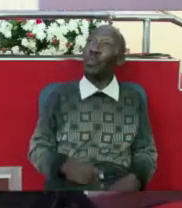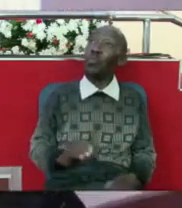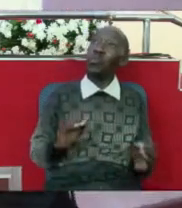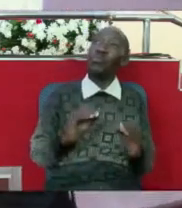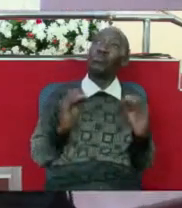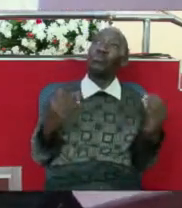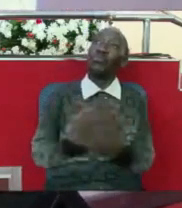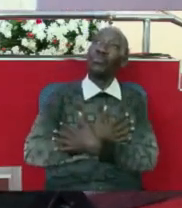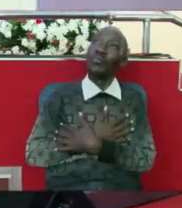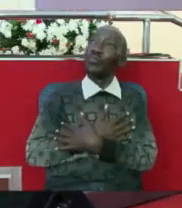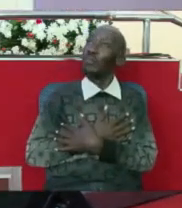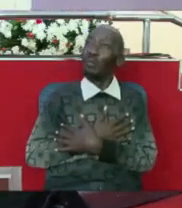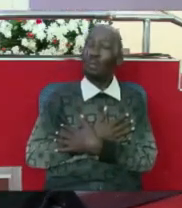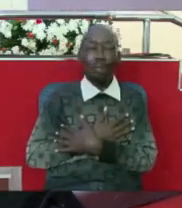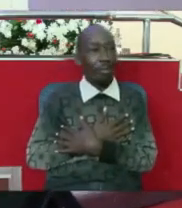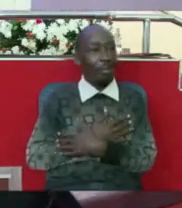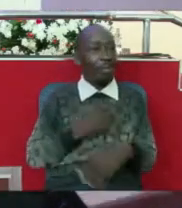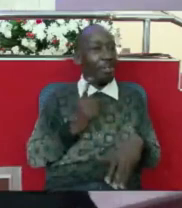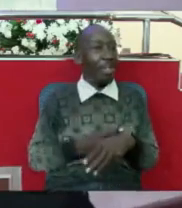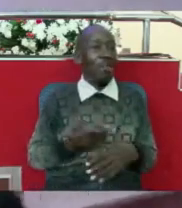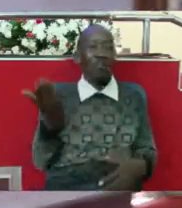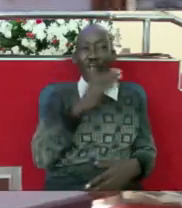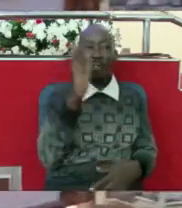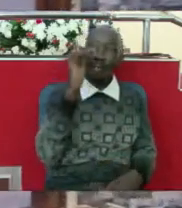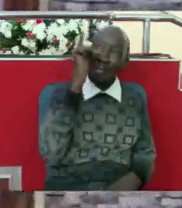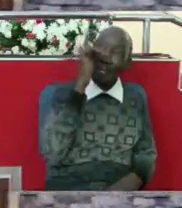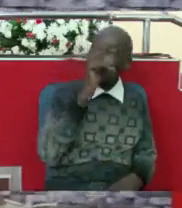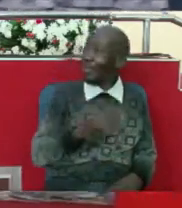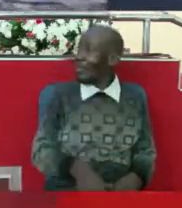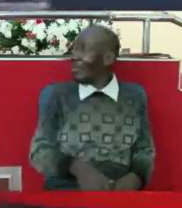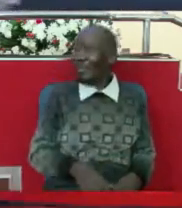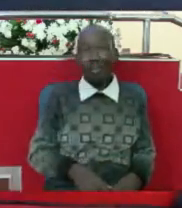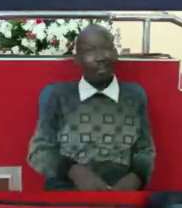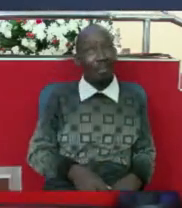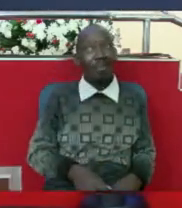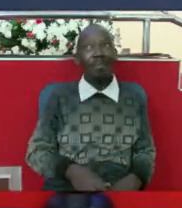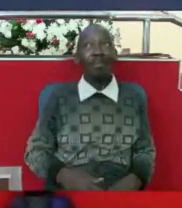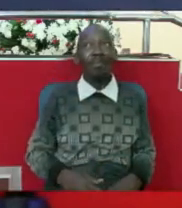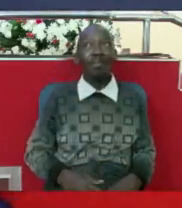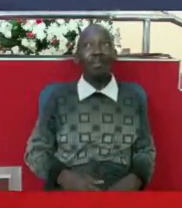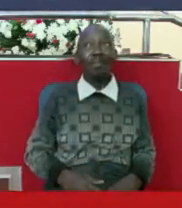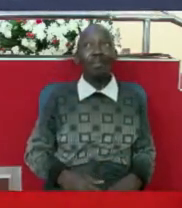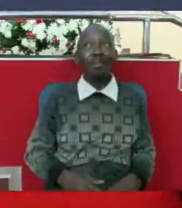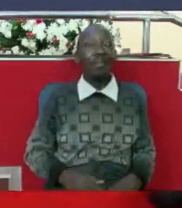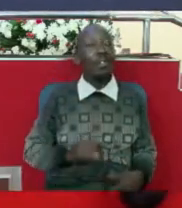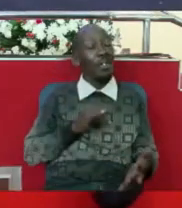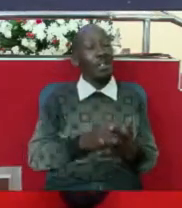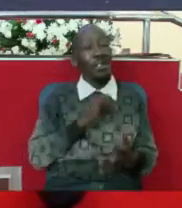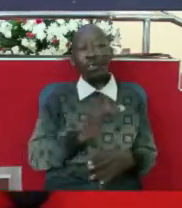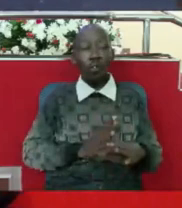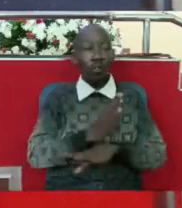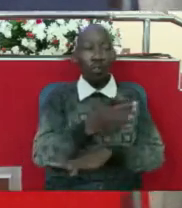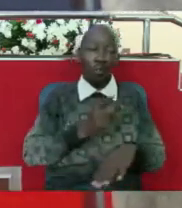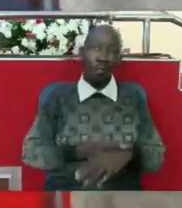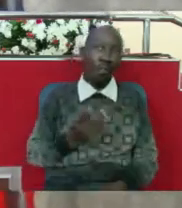Oh! Time out. Muda umeisha. It is over. Umeisha